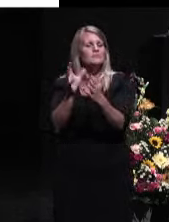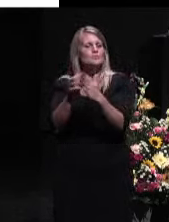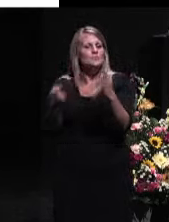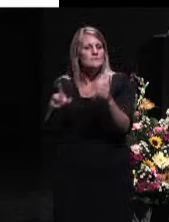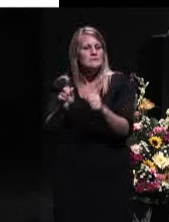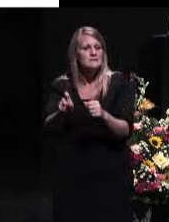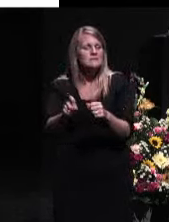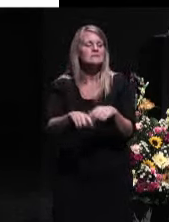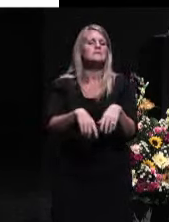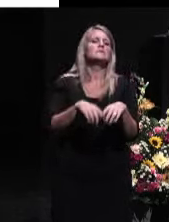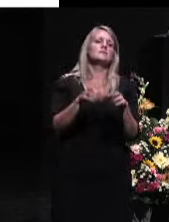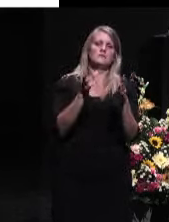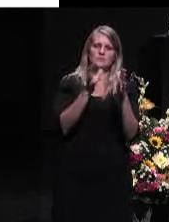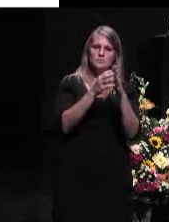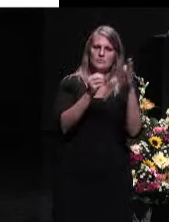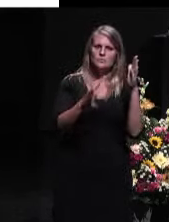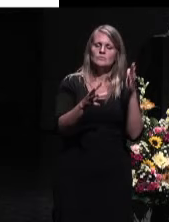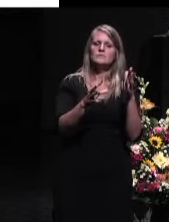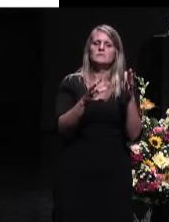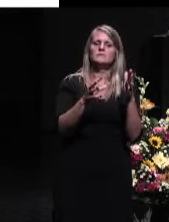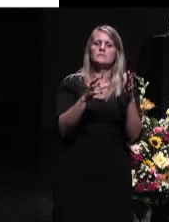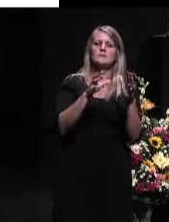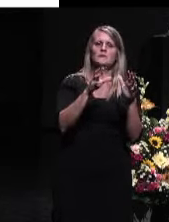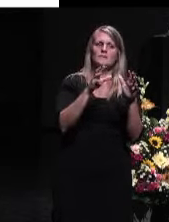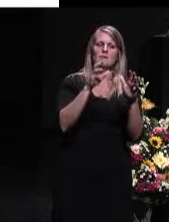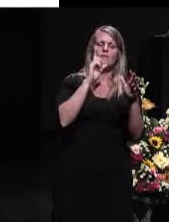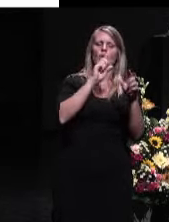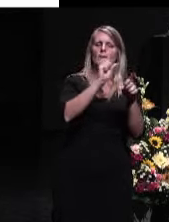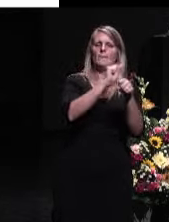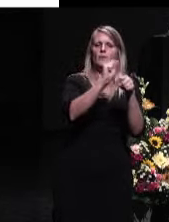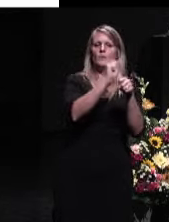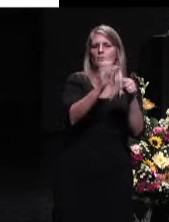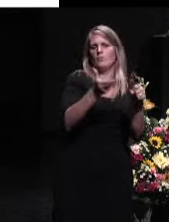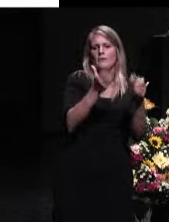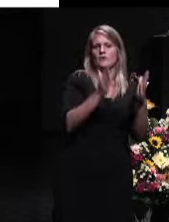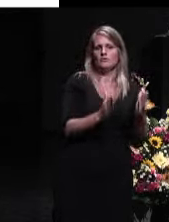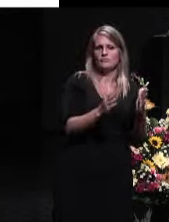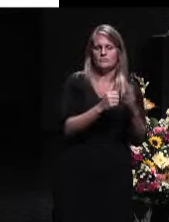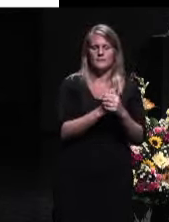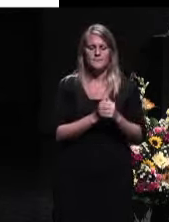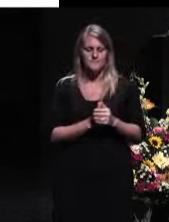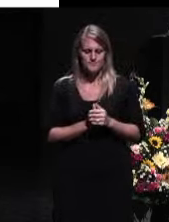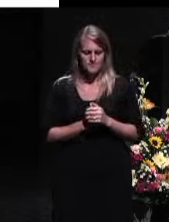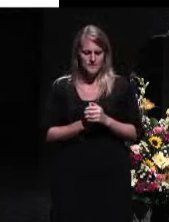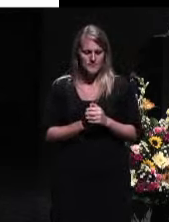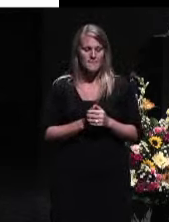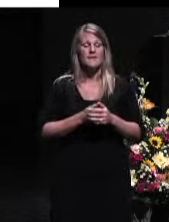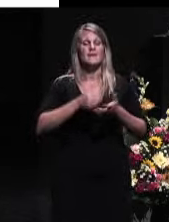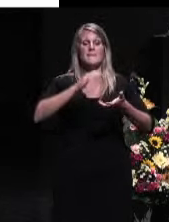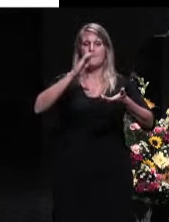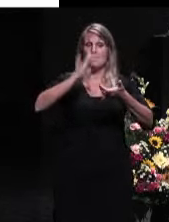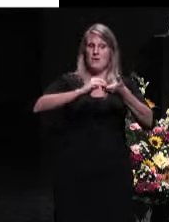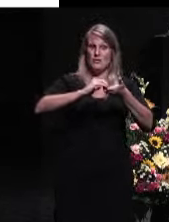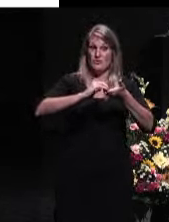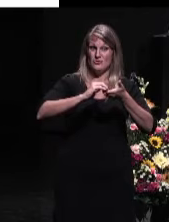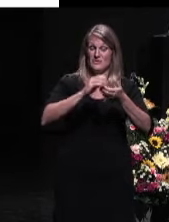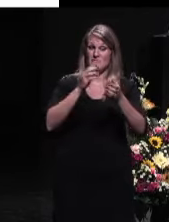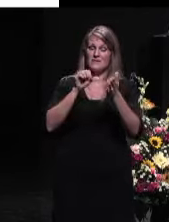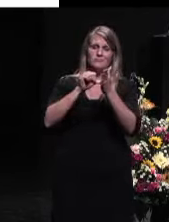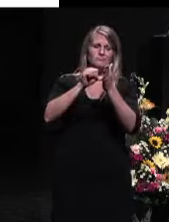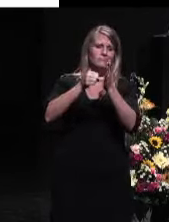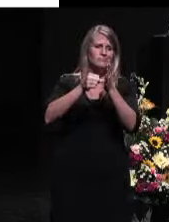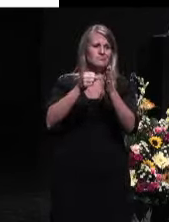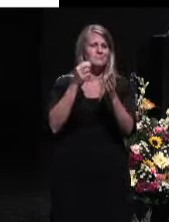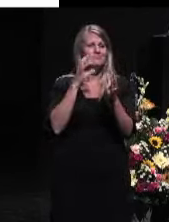the needs of the region, and employers. The growth in external strategic partnerships, and I underscore the partnership, has been significant over the